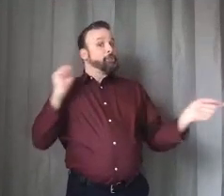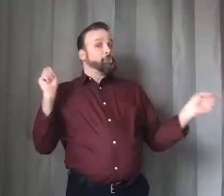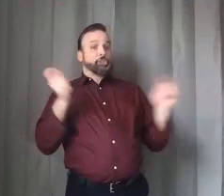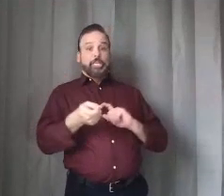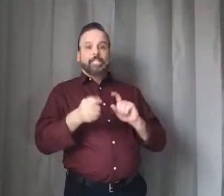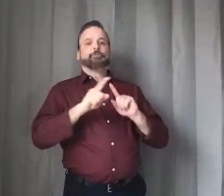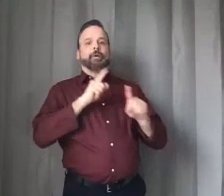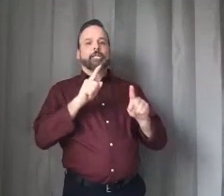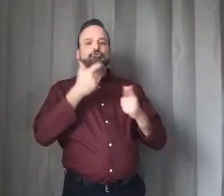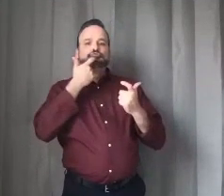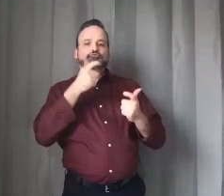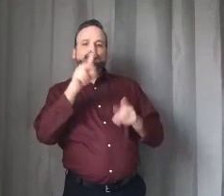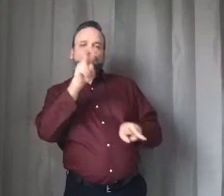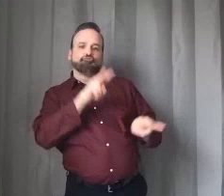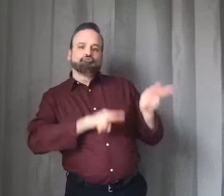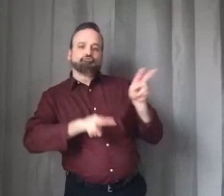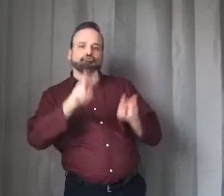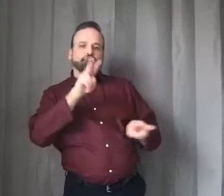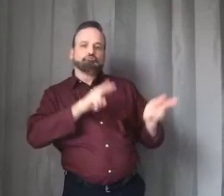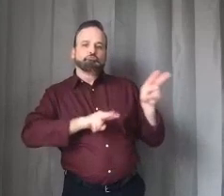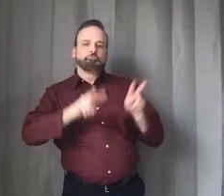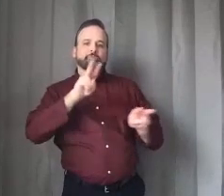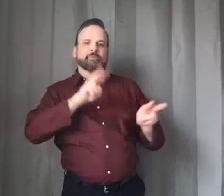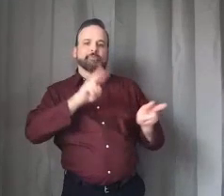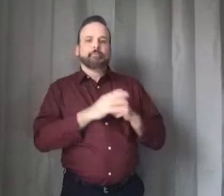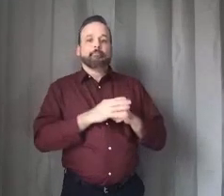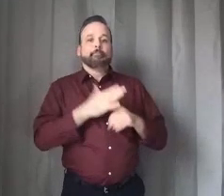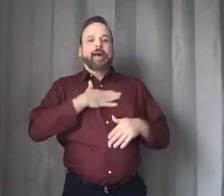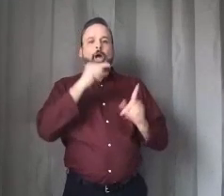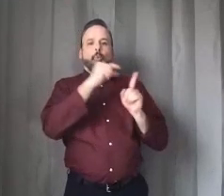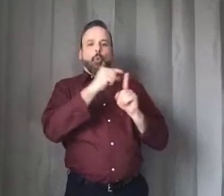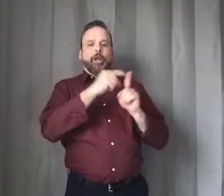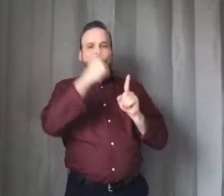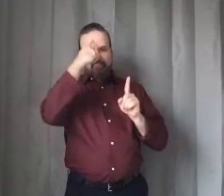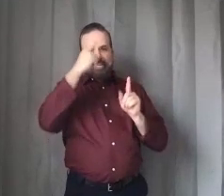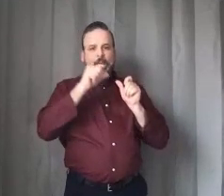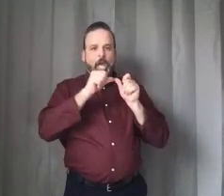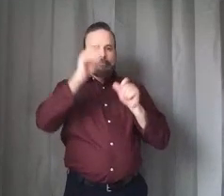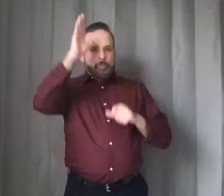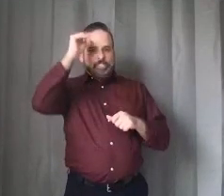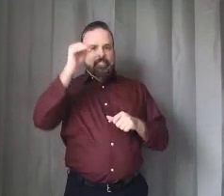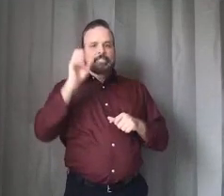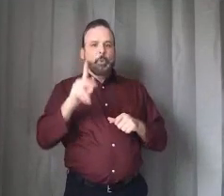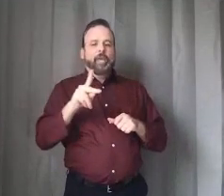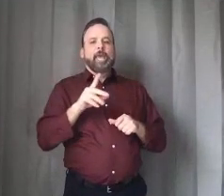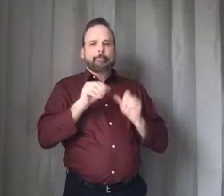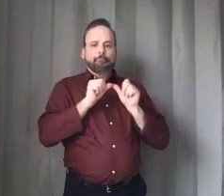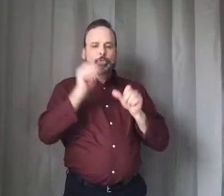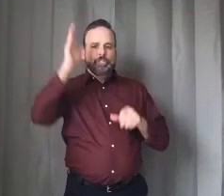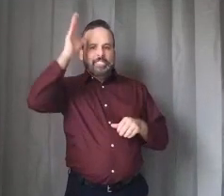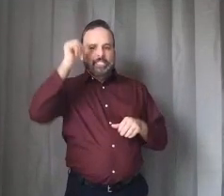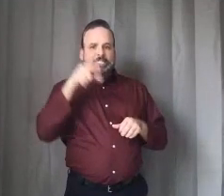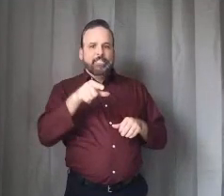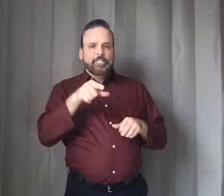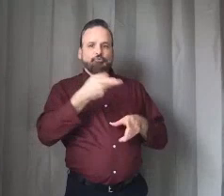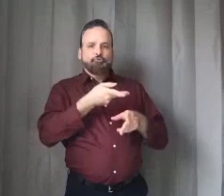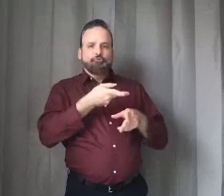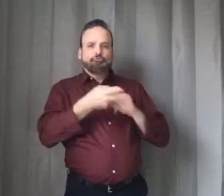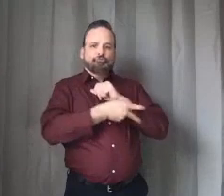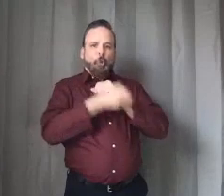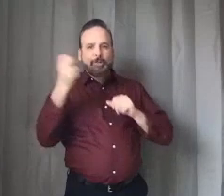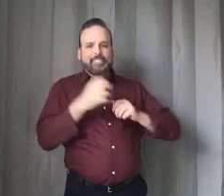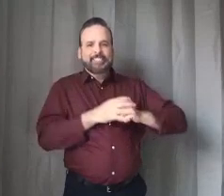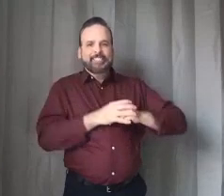And my word would be, I was thinking of persist, but then I was like, okay, persist, and then you need to get. And